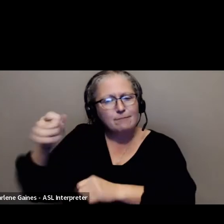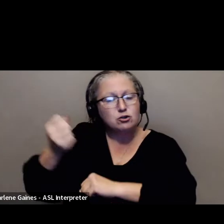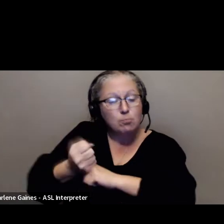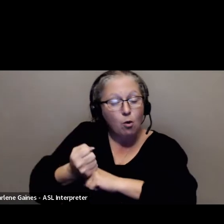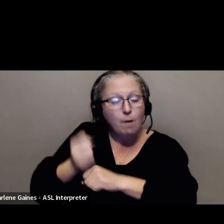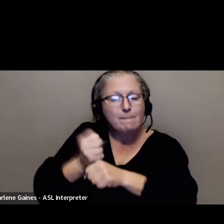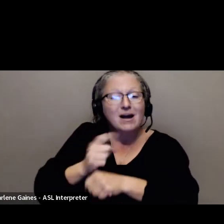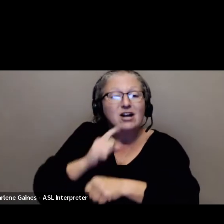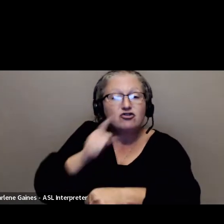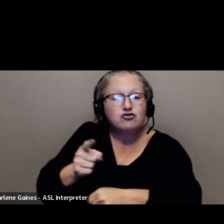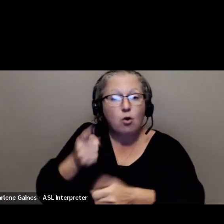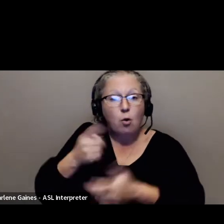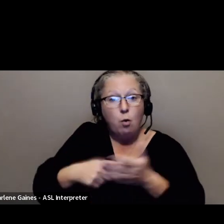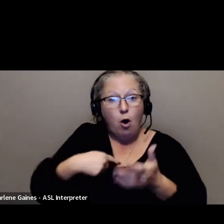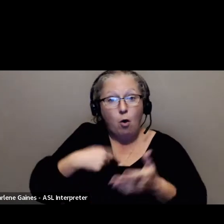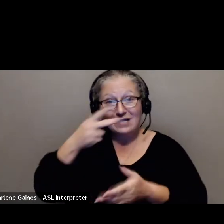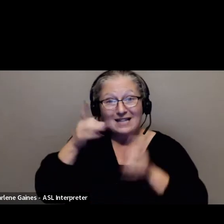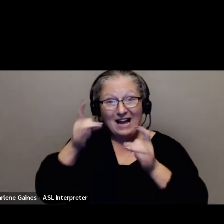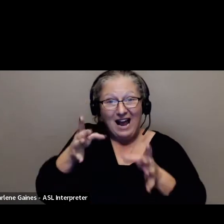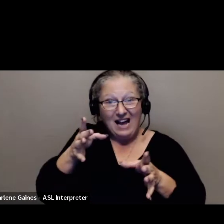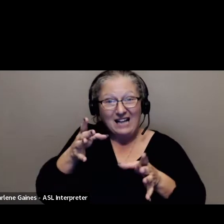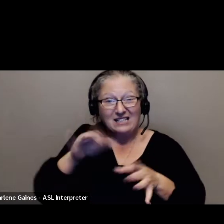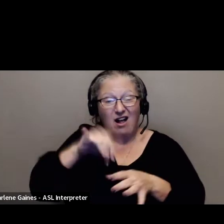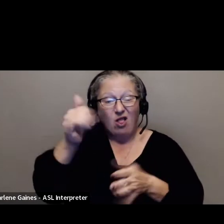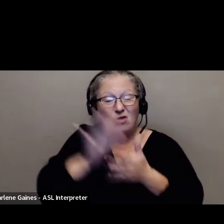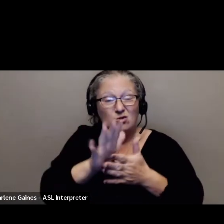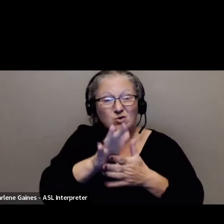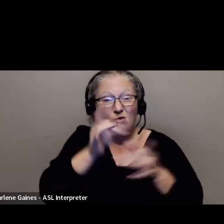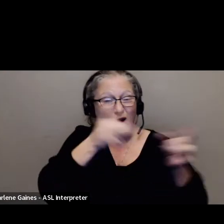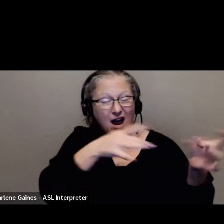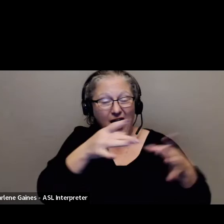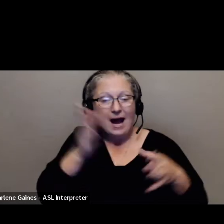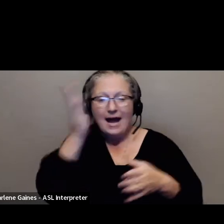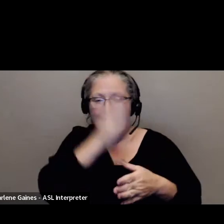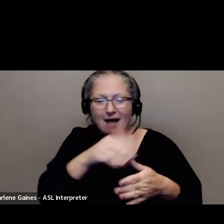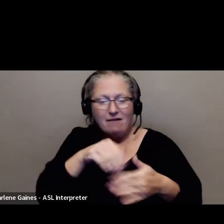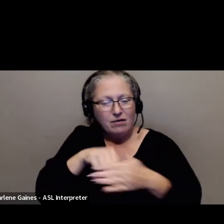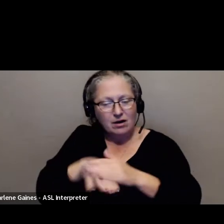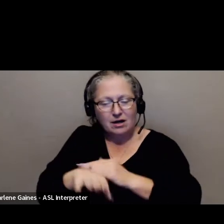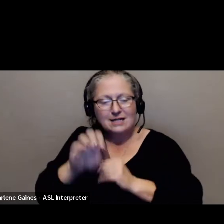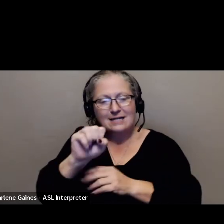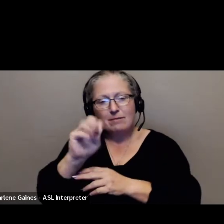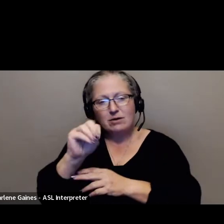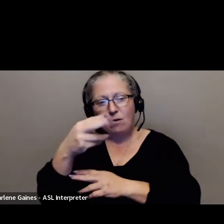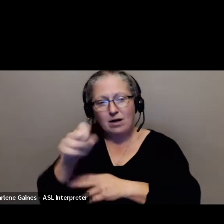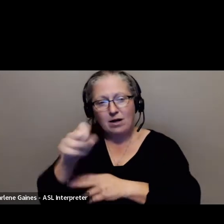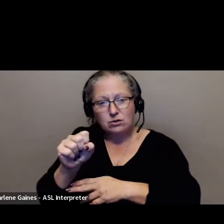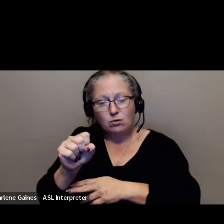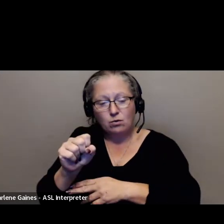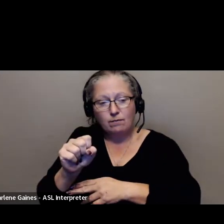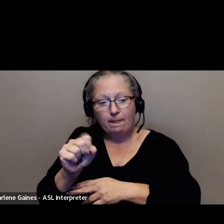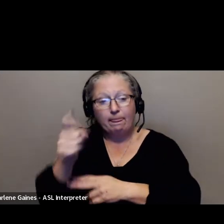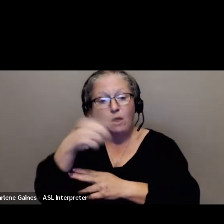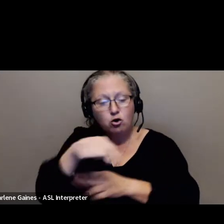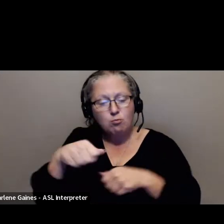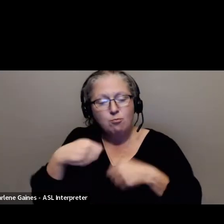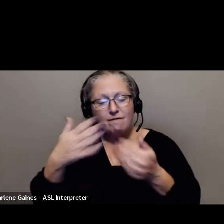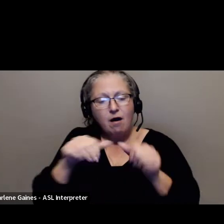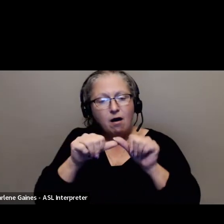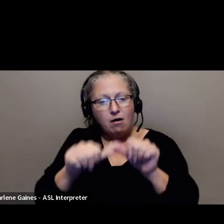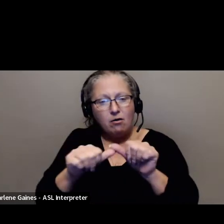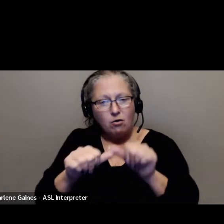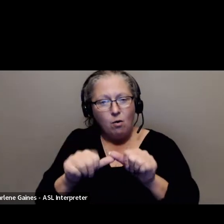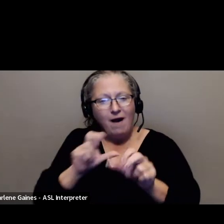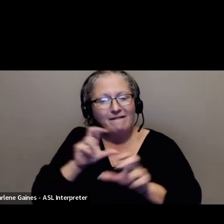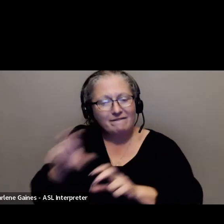to ensure that the hate we've seen in other schools never enter the doors of San Mateo High, and that you provide ongoing